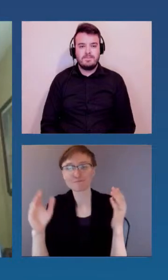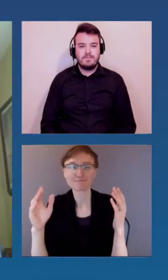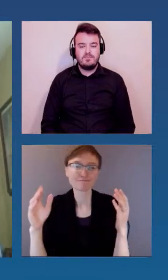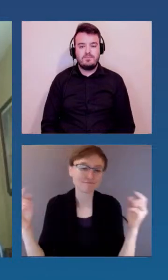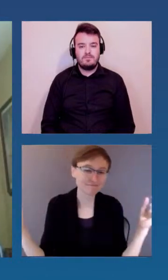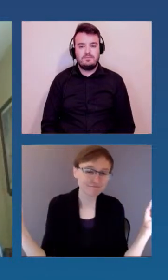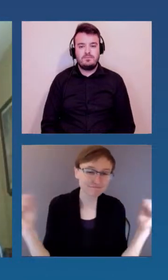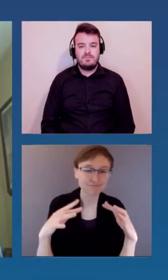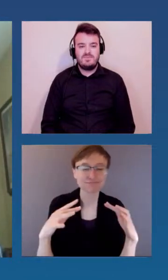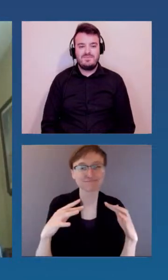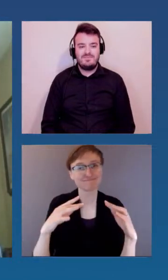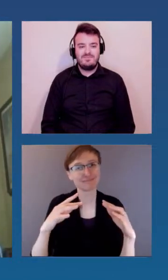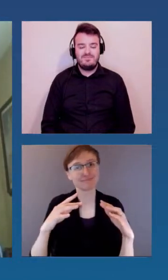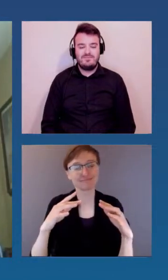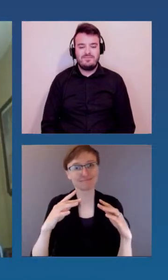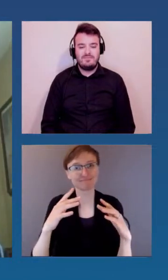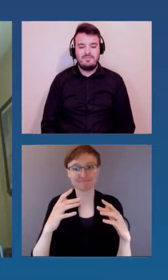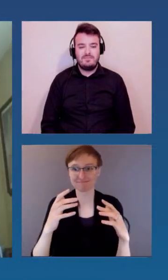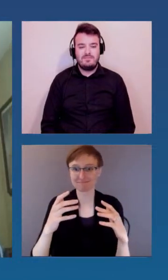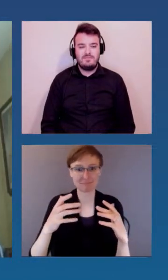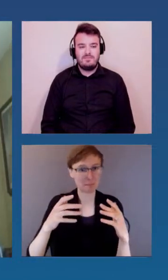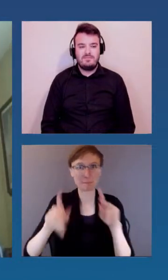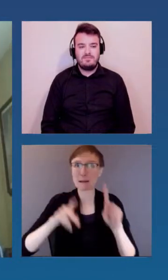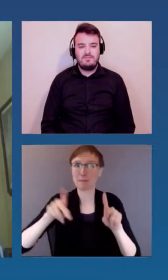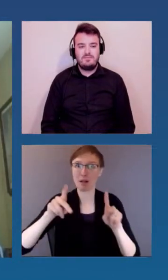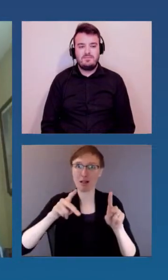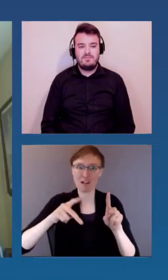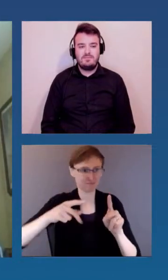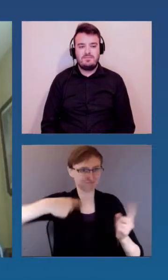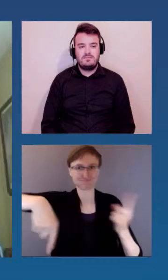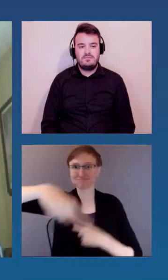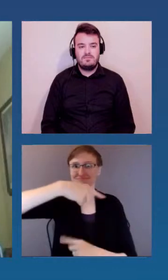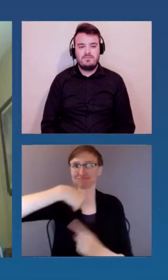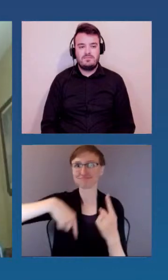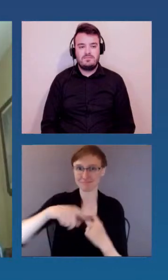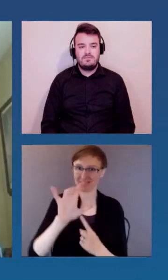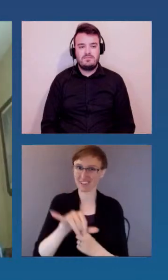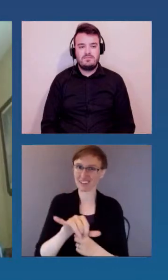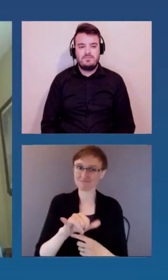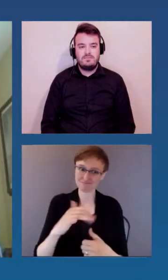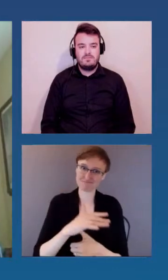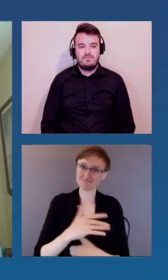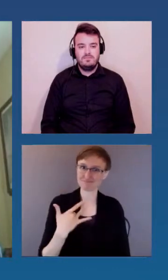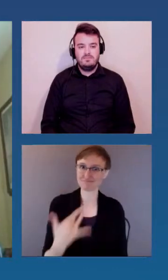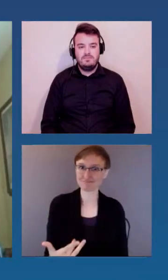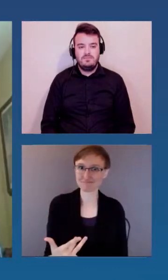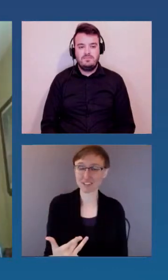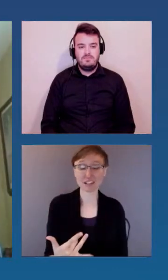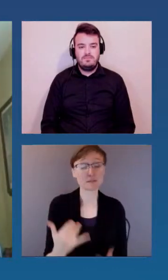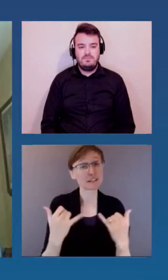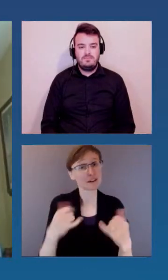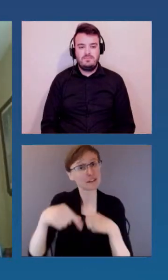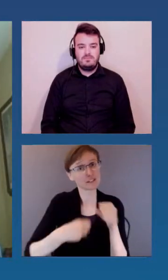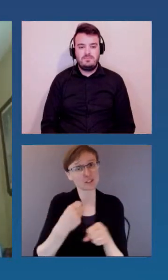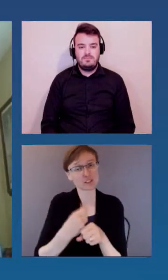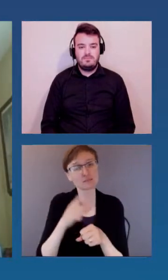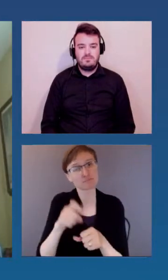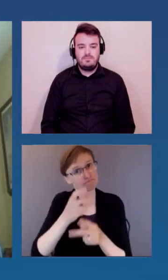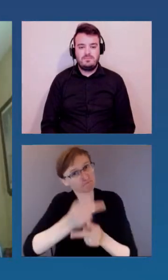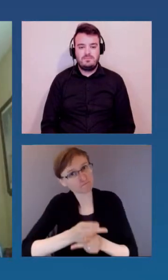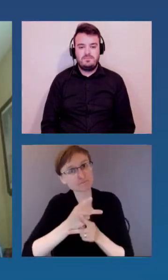Thank you, Dr. Etches. Je passe maintenant la parole au président du Collège Algonquin. Please go ahead, Mr. Brûlé, President of Algonquin